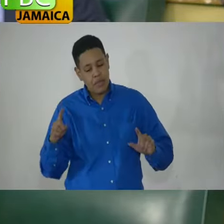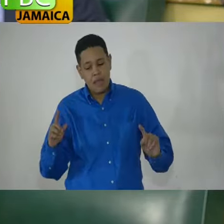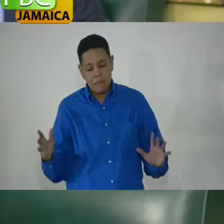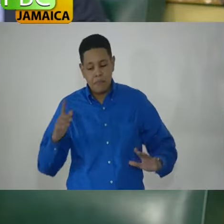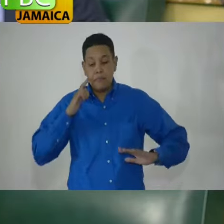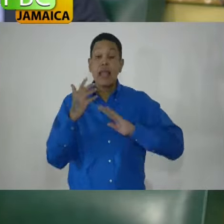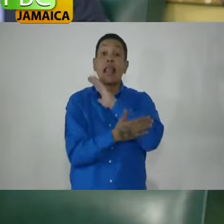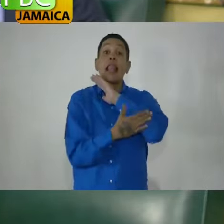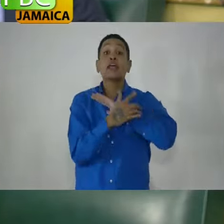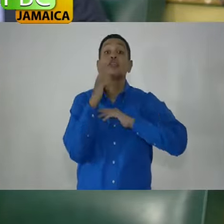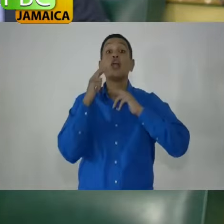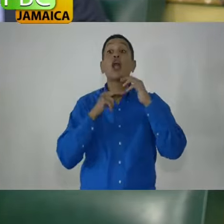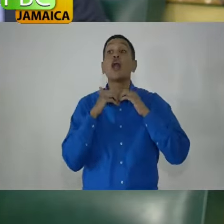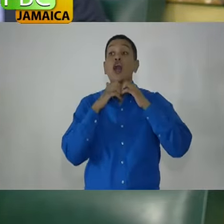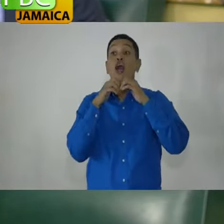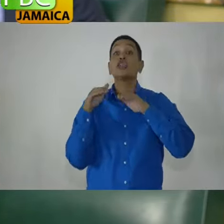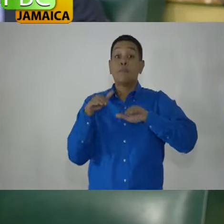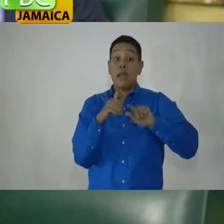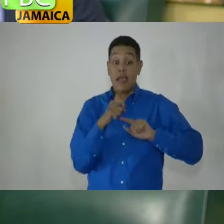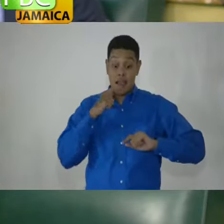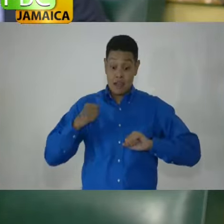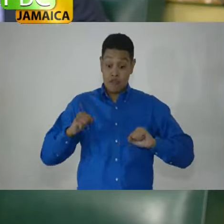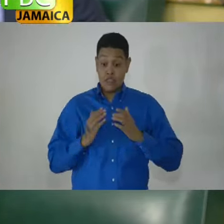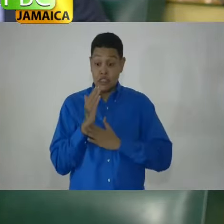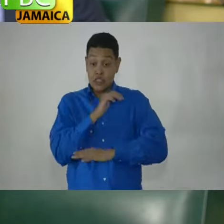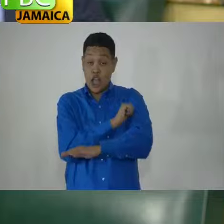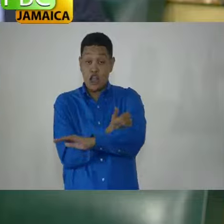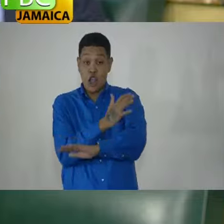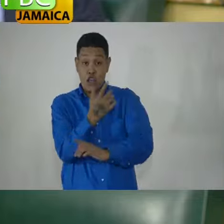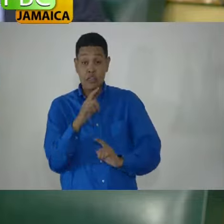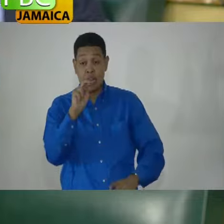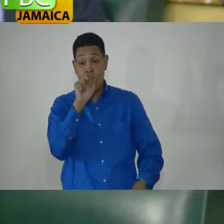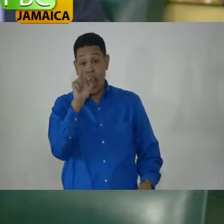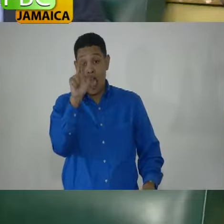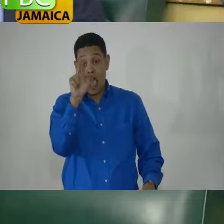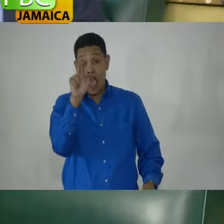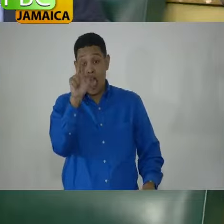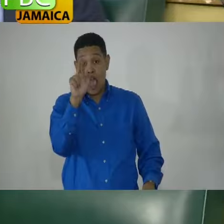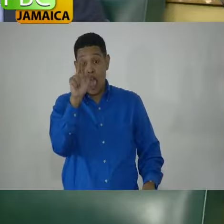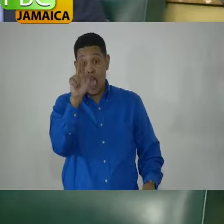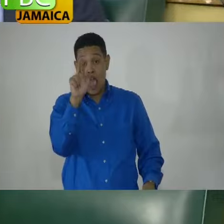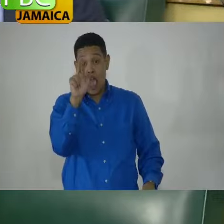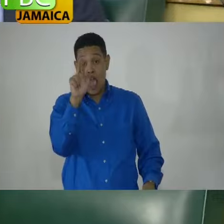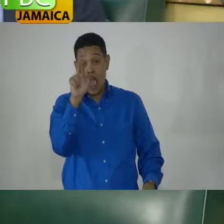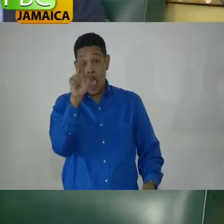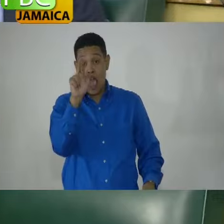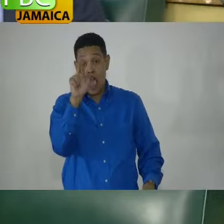The National Reconstruction and Resilience Authority NARA,